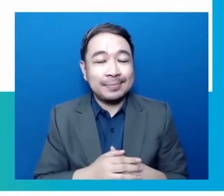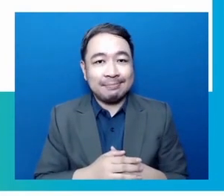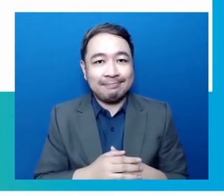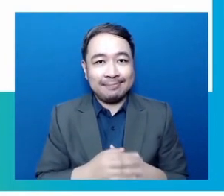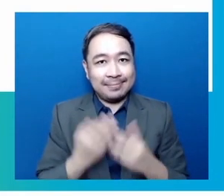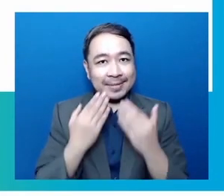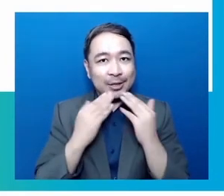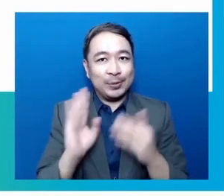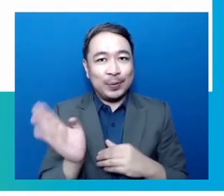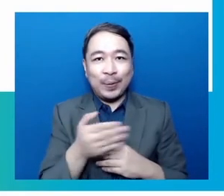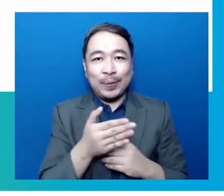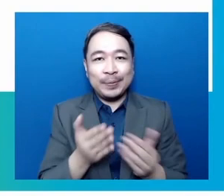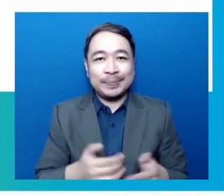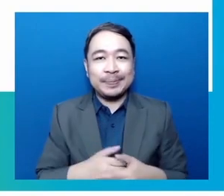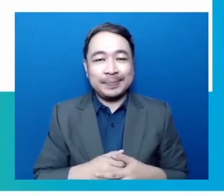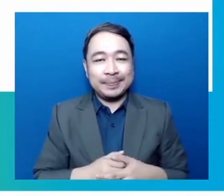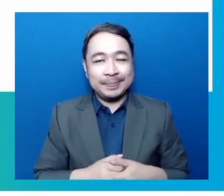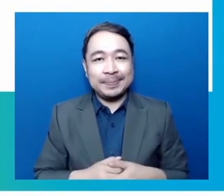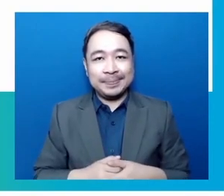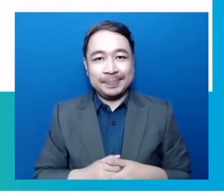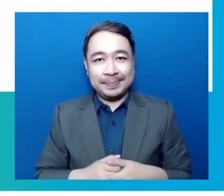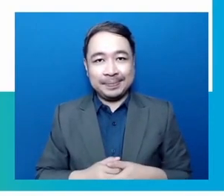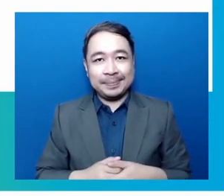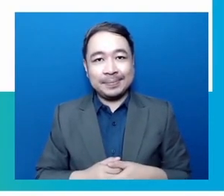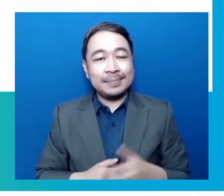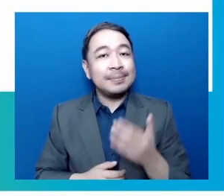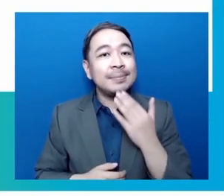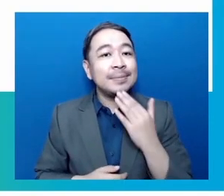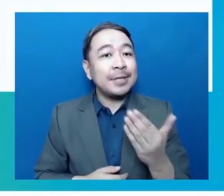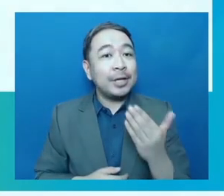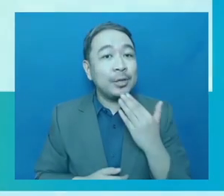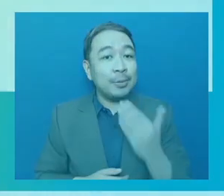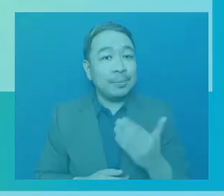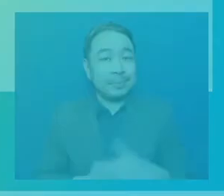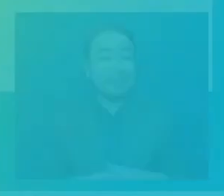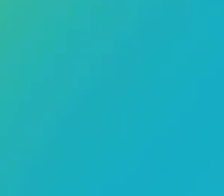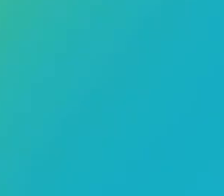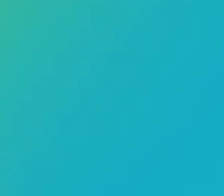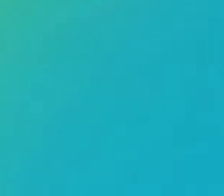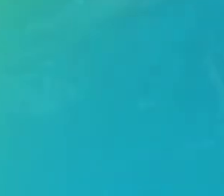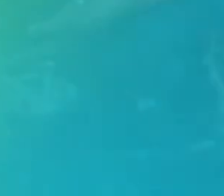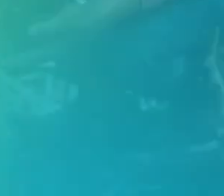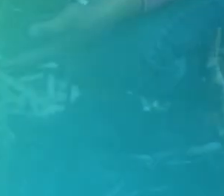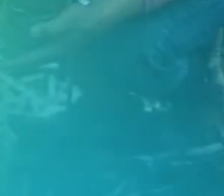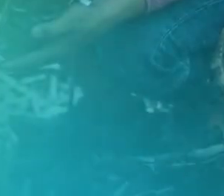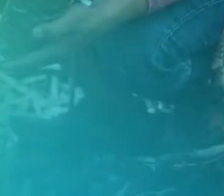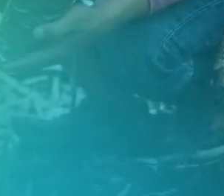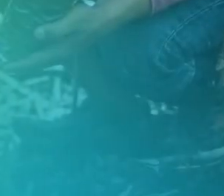Thank you. Others. Thank you, everybody. Thank you, Edie Fisher. Thank you, Glenn. Thank you, Abdi.